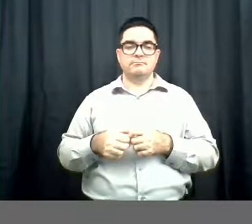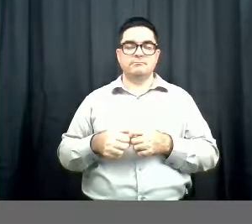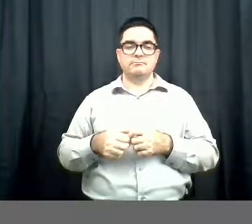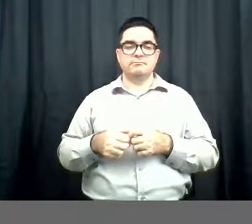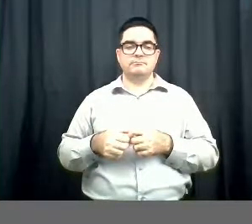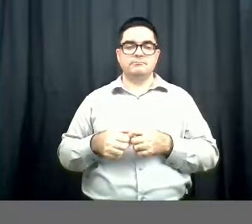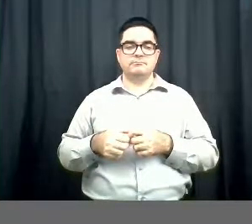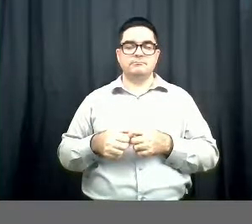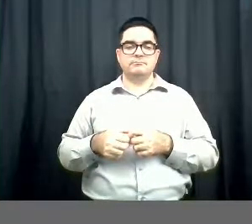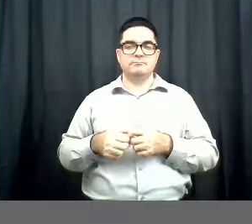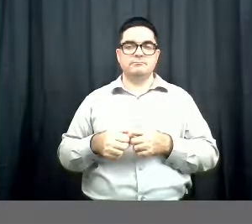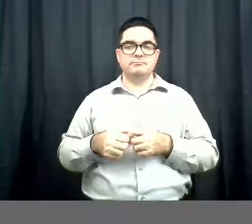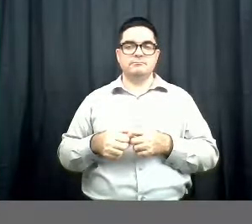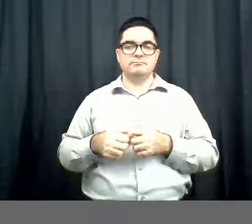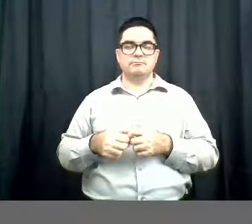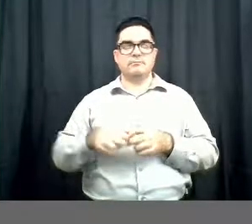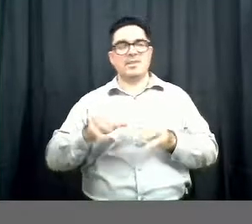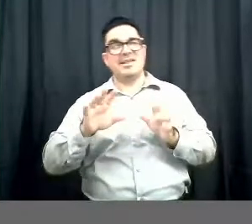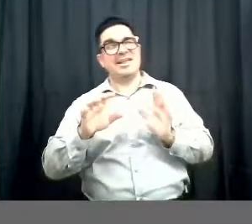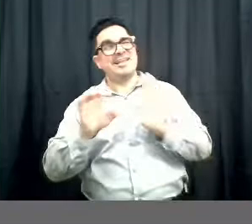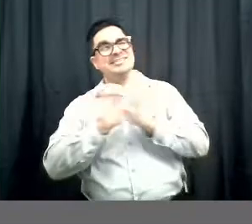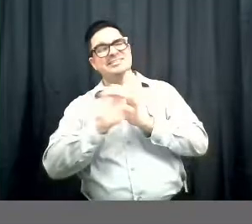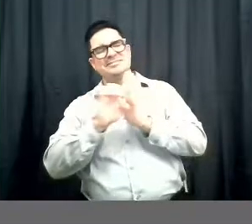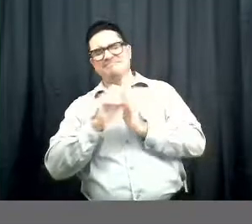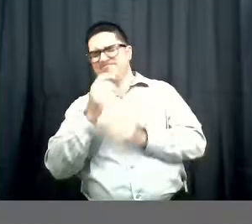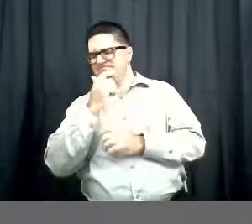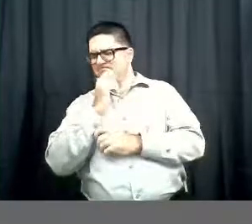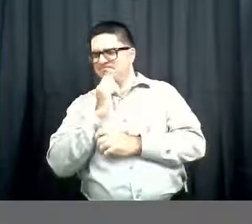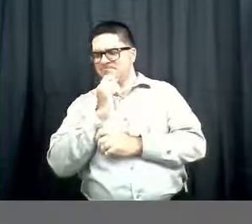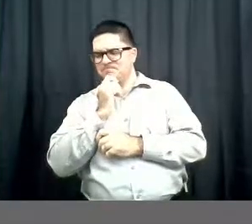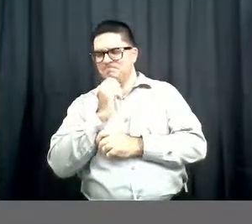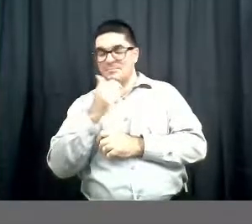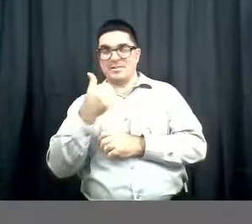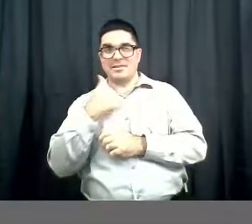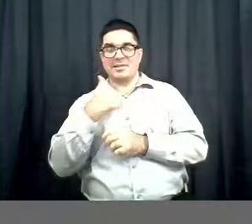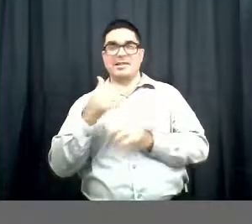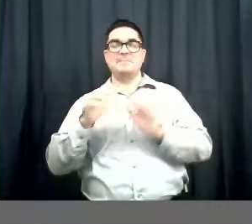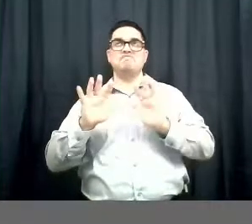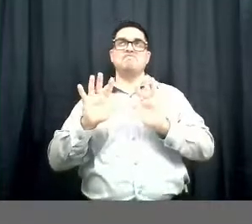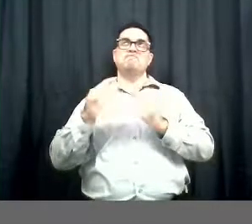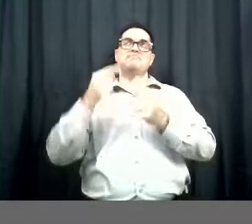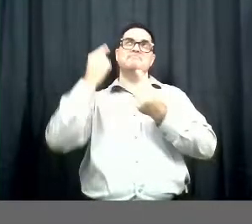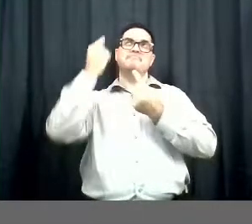It's helpful. I mean, I as I step back and I reflect on this, and I think that,